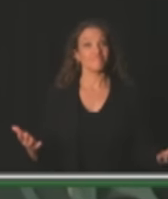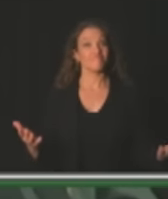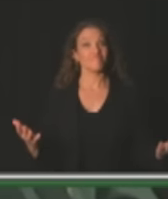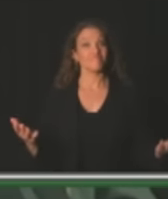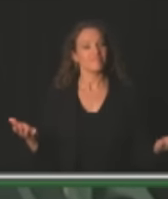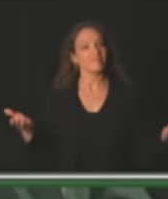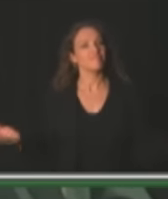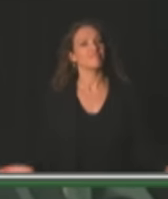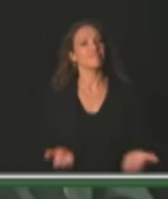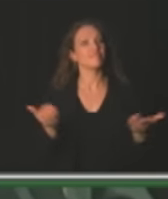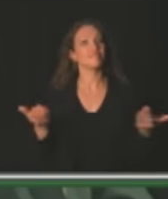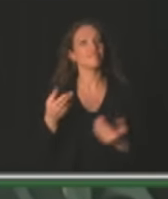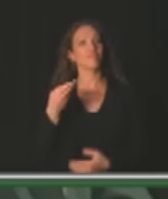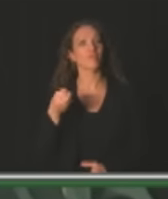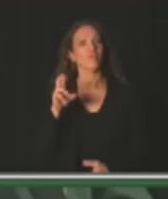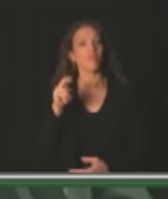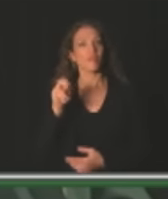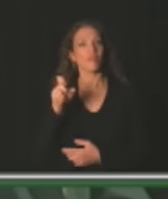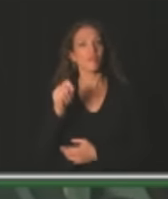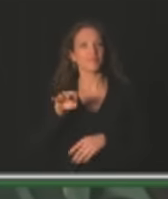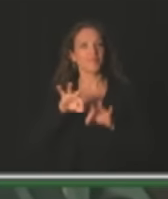Hornet family.